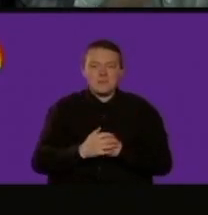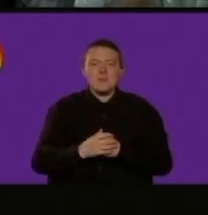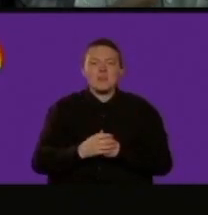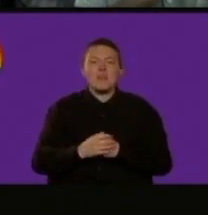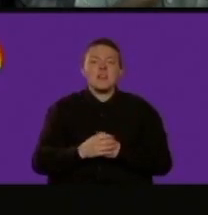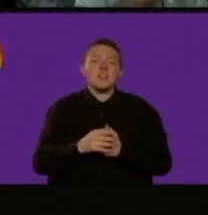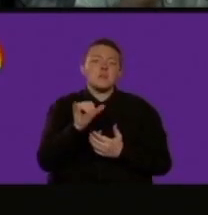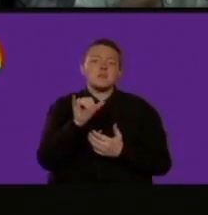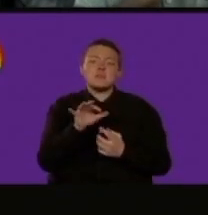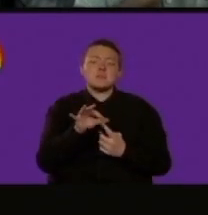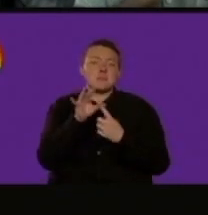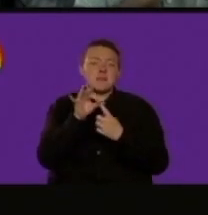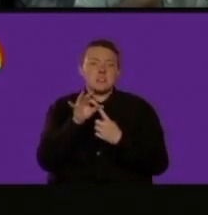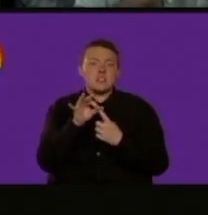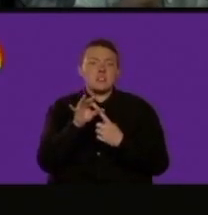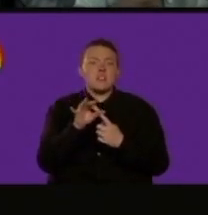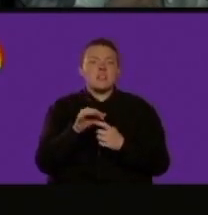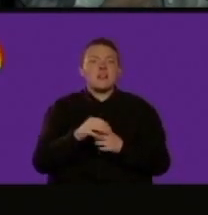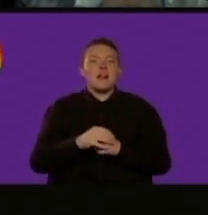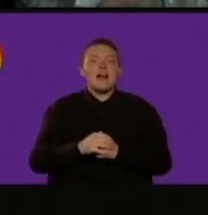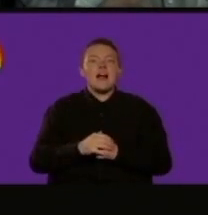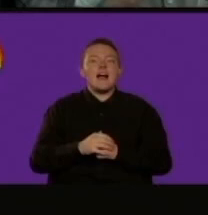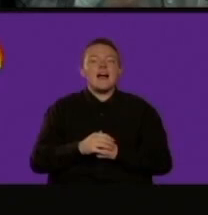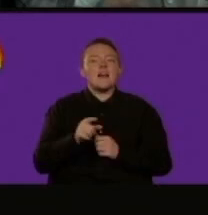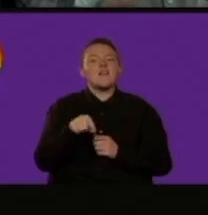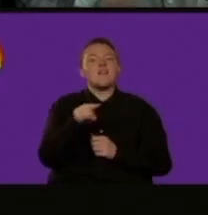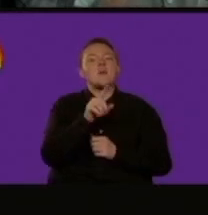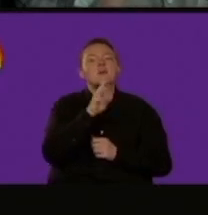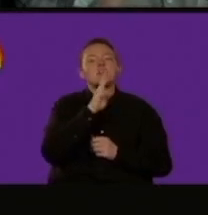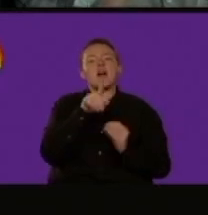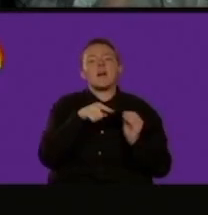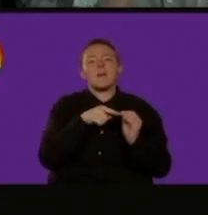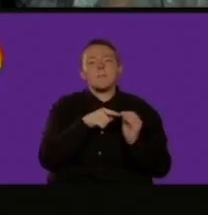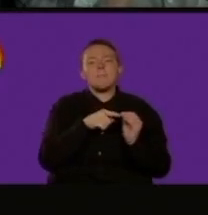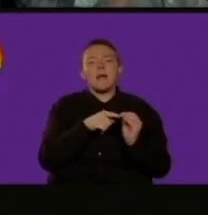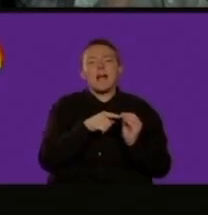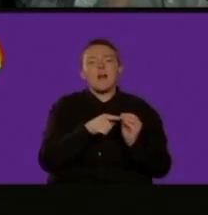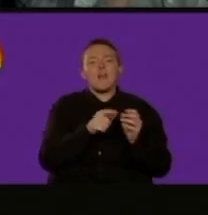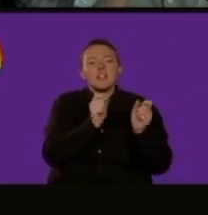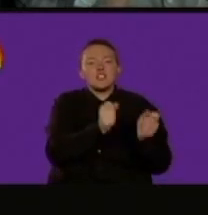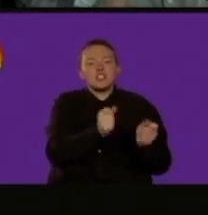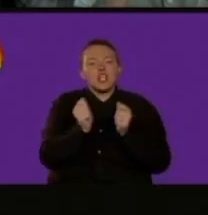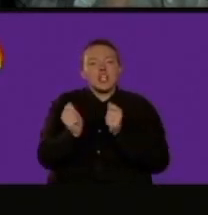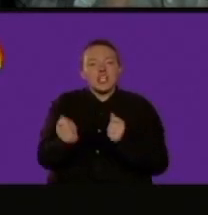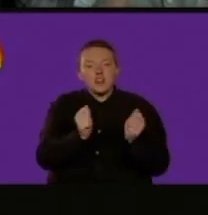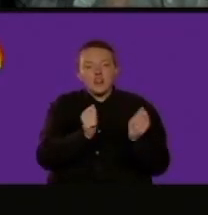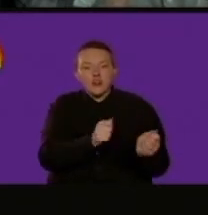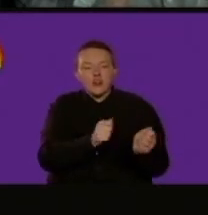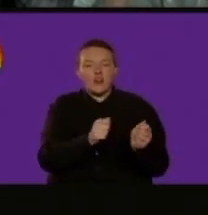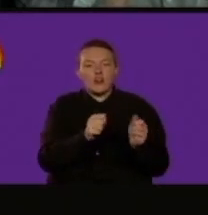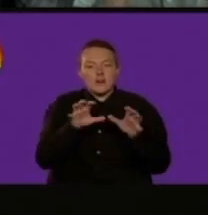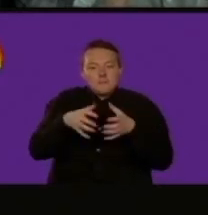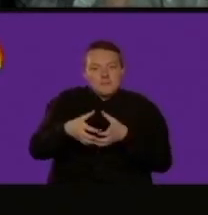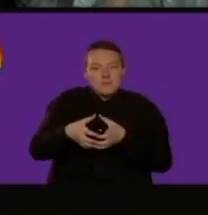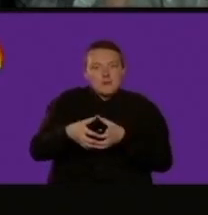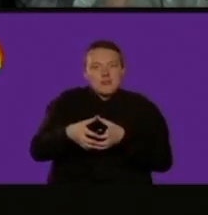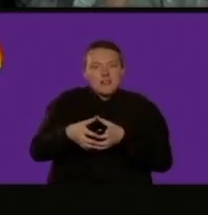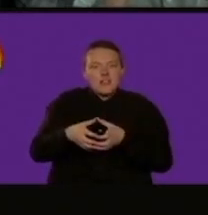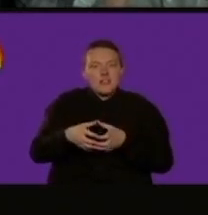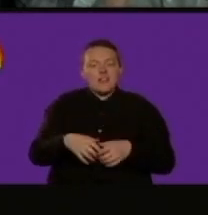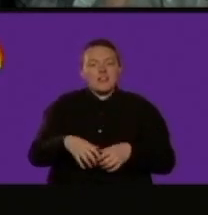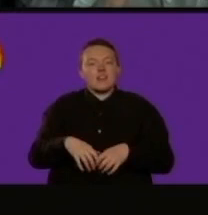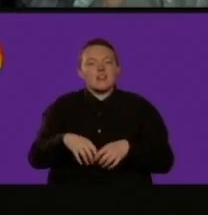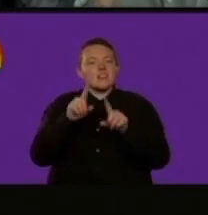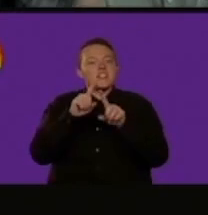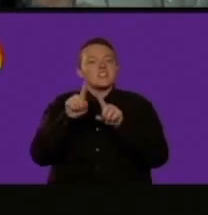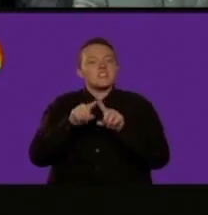two highlighted projects. Those are the ones. I want to mention one I